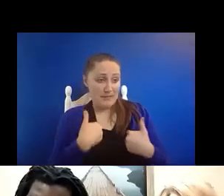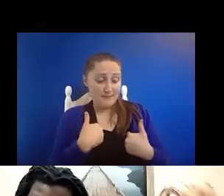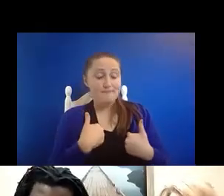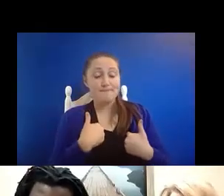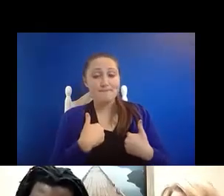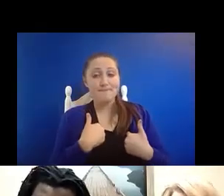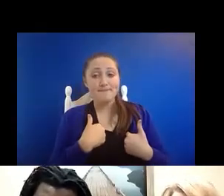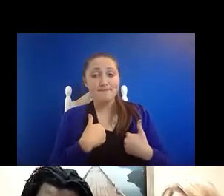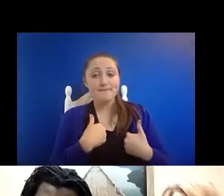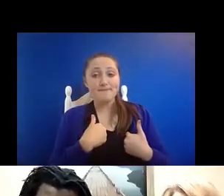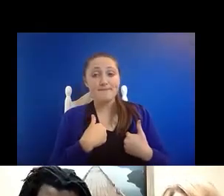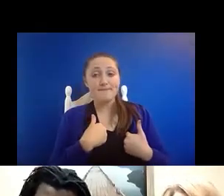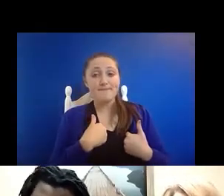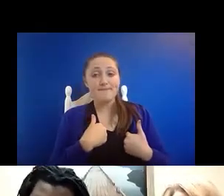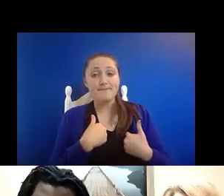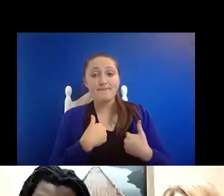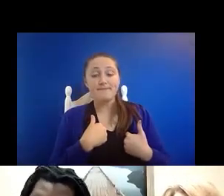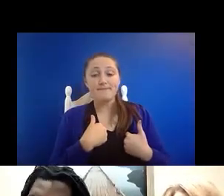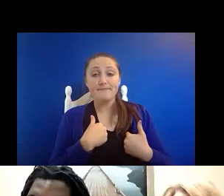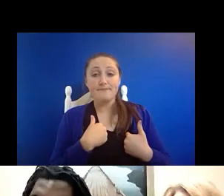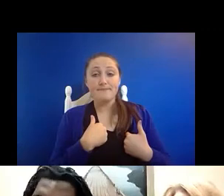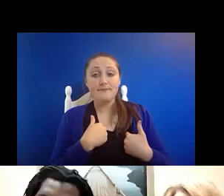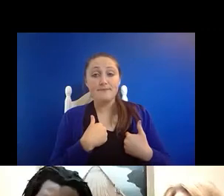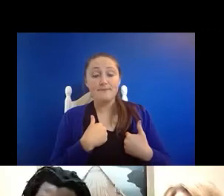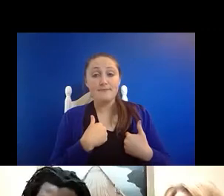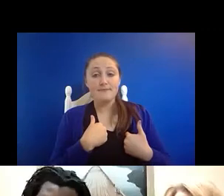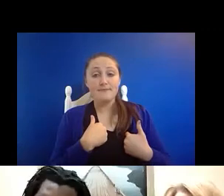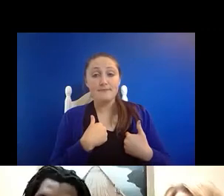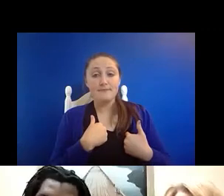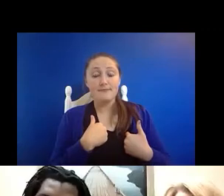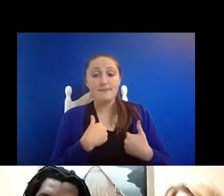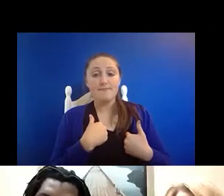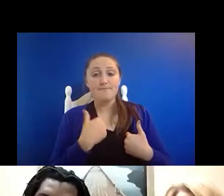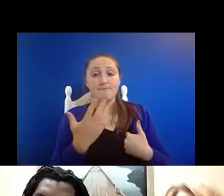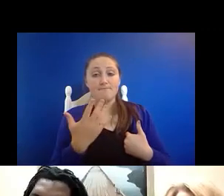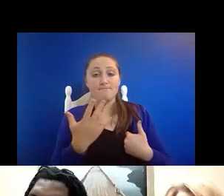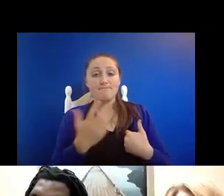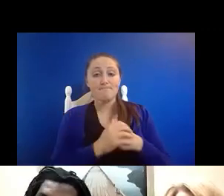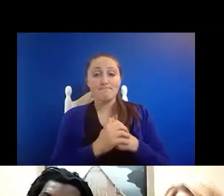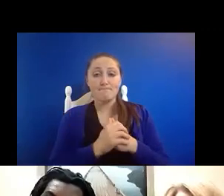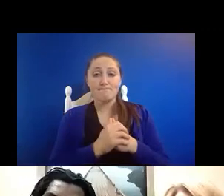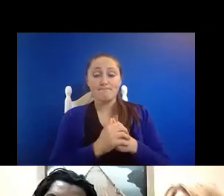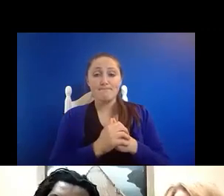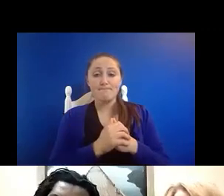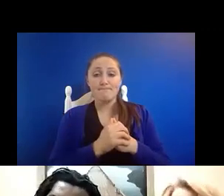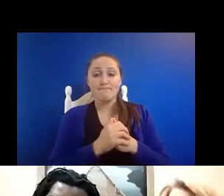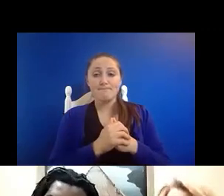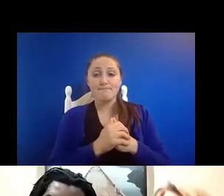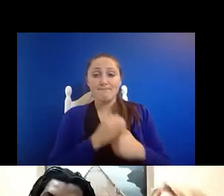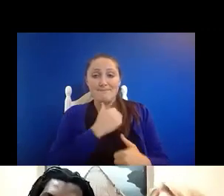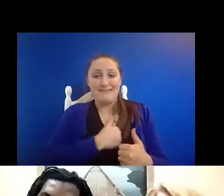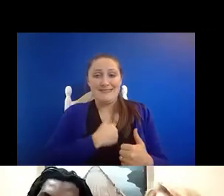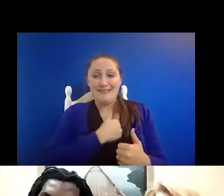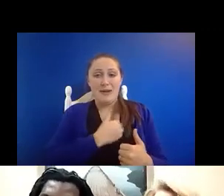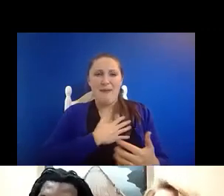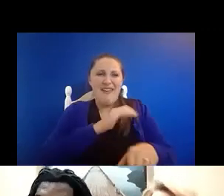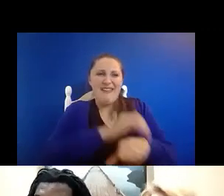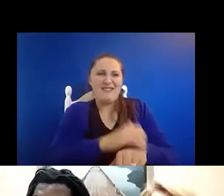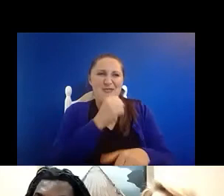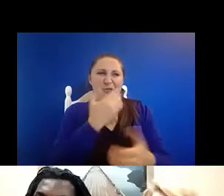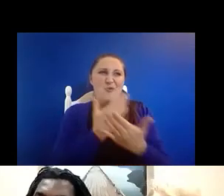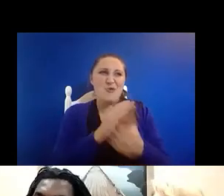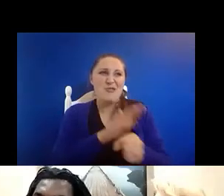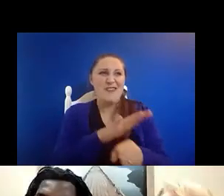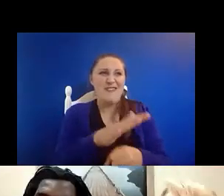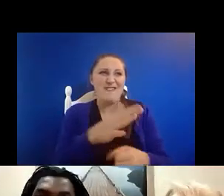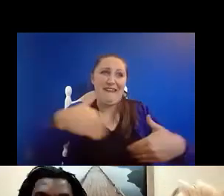so it just I'm sorry, my English not good enough yet, but it's